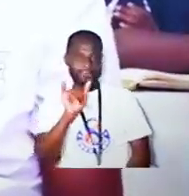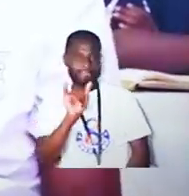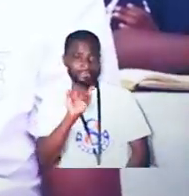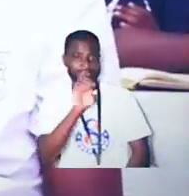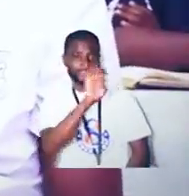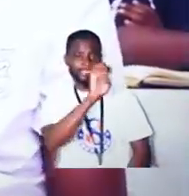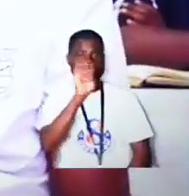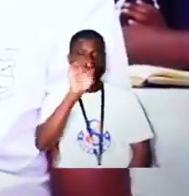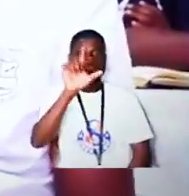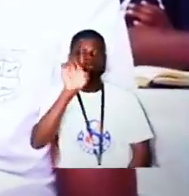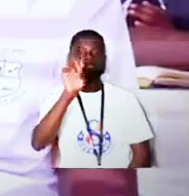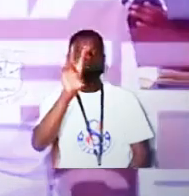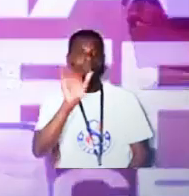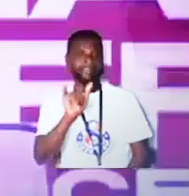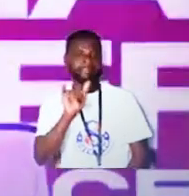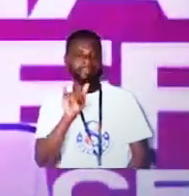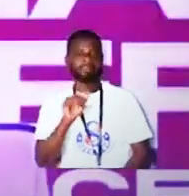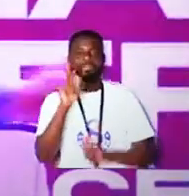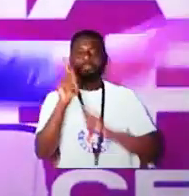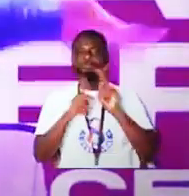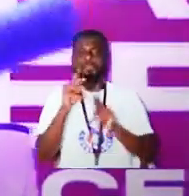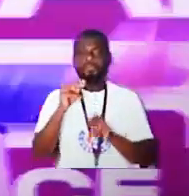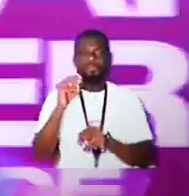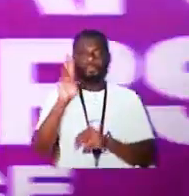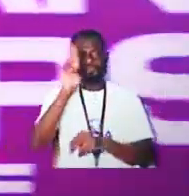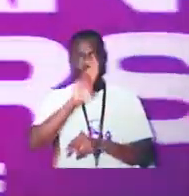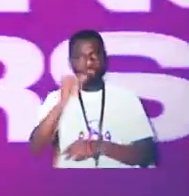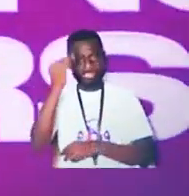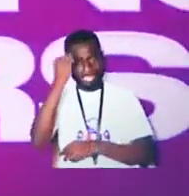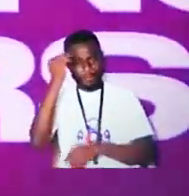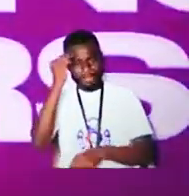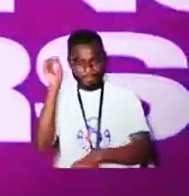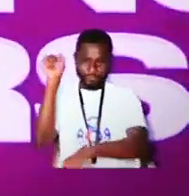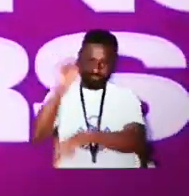E-levy, people use their mind to beat the e-levy.